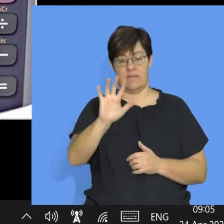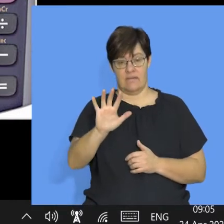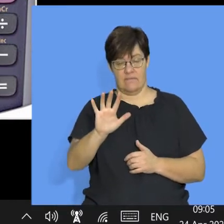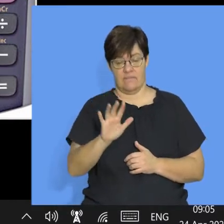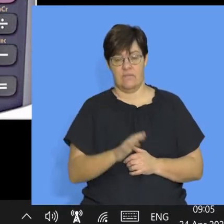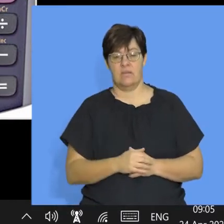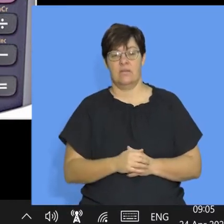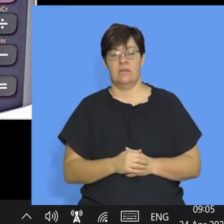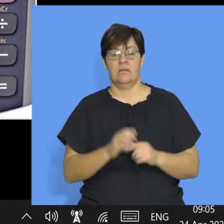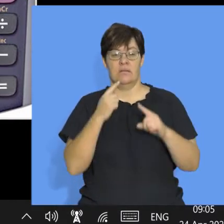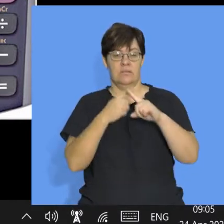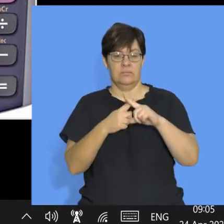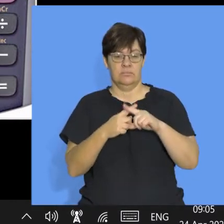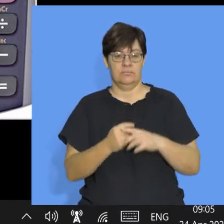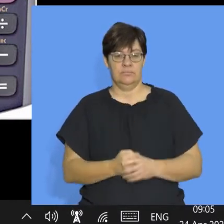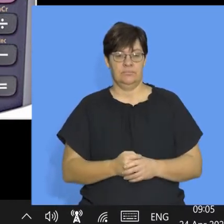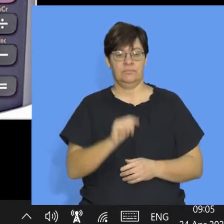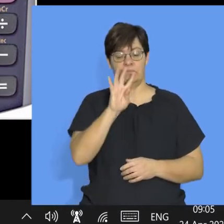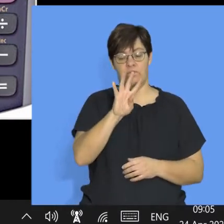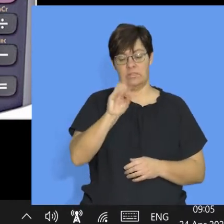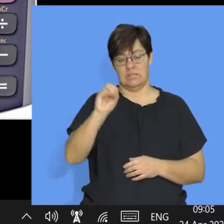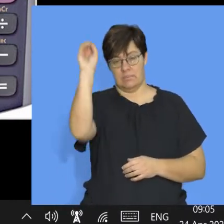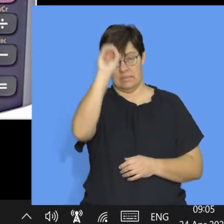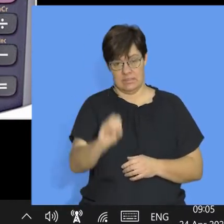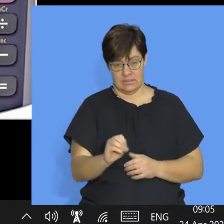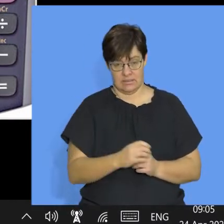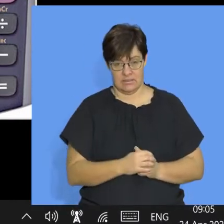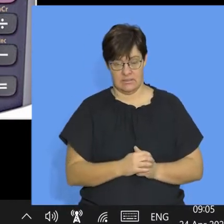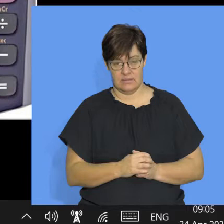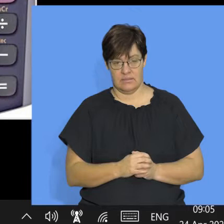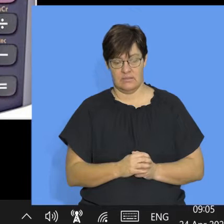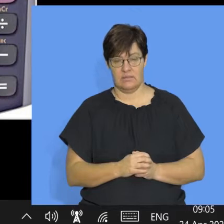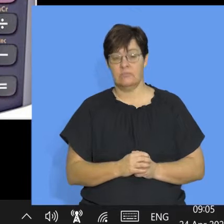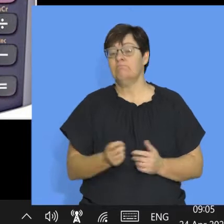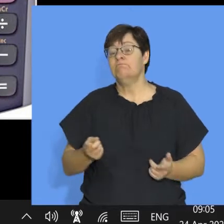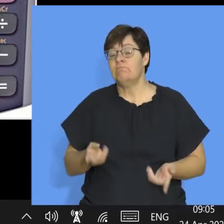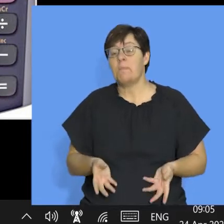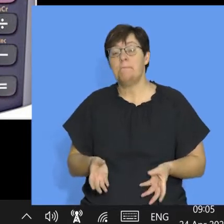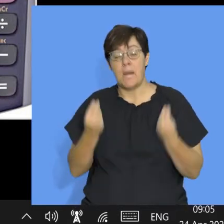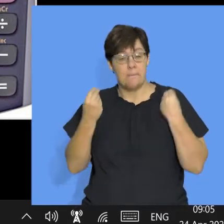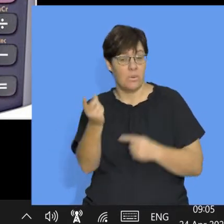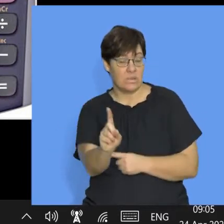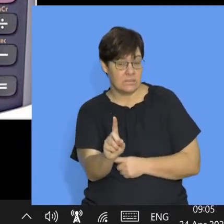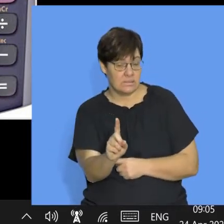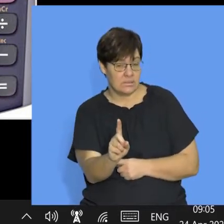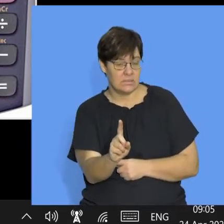775 times the 40% will give me a figure of